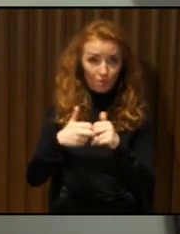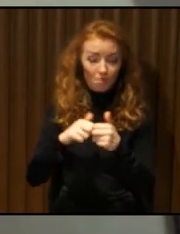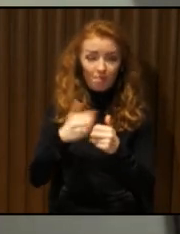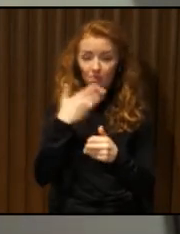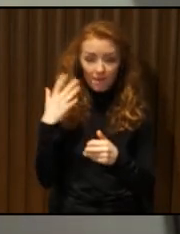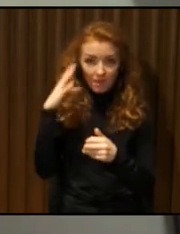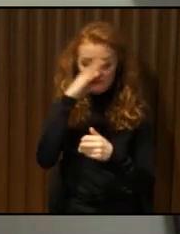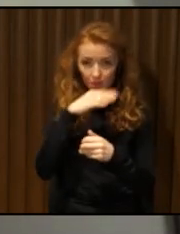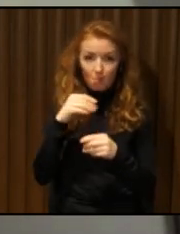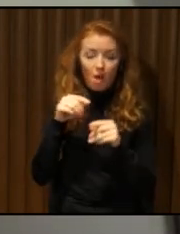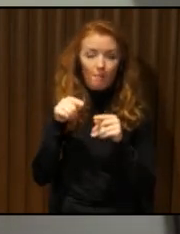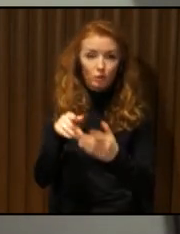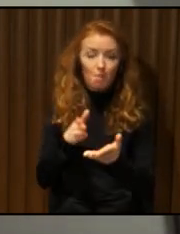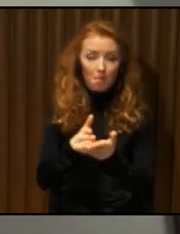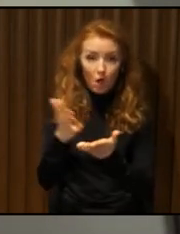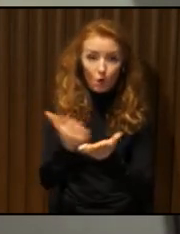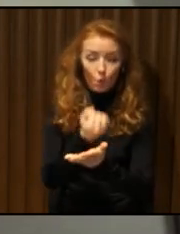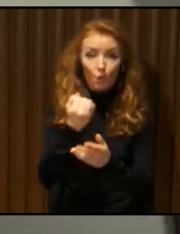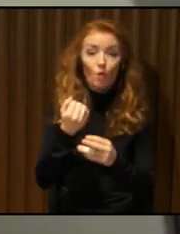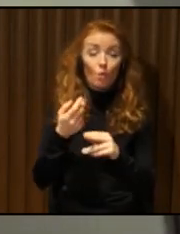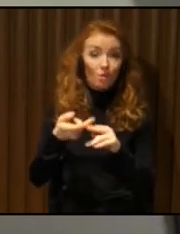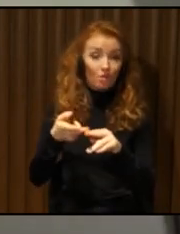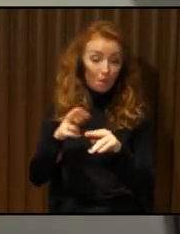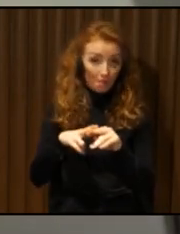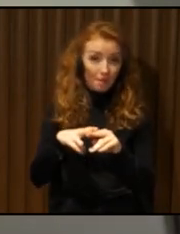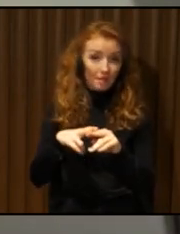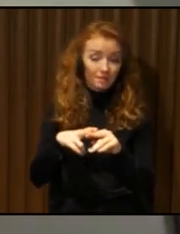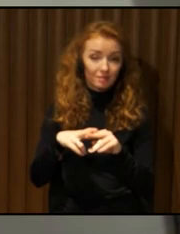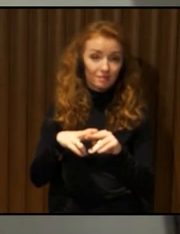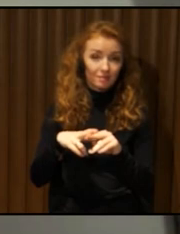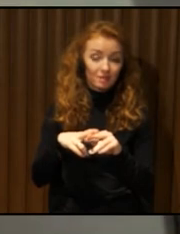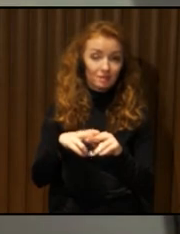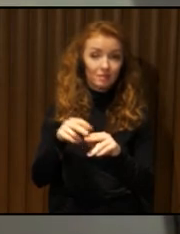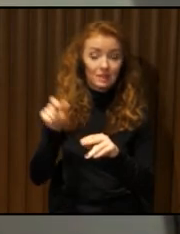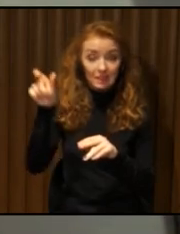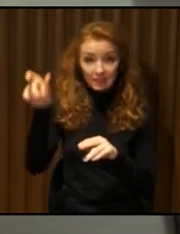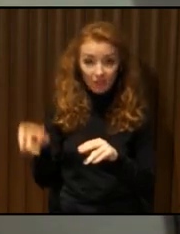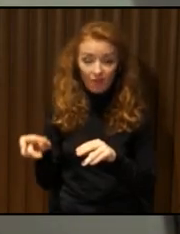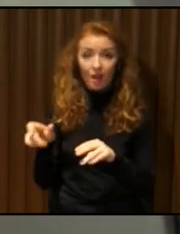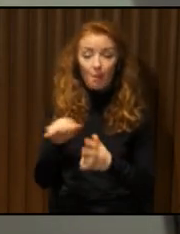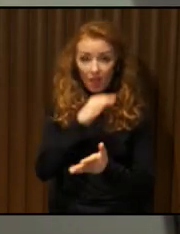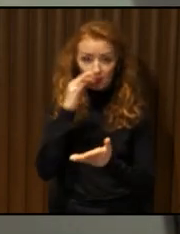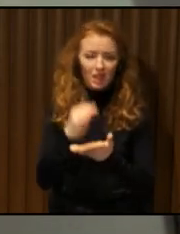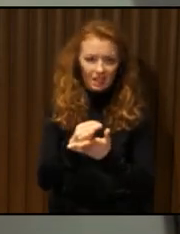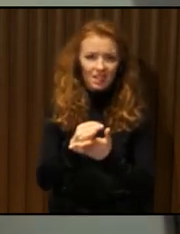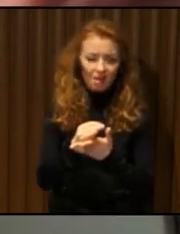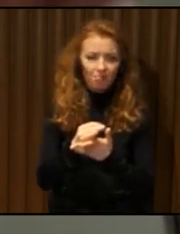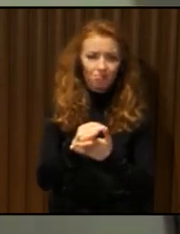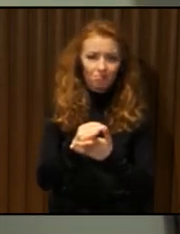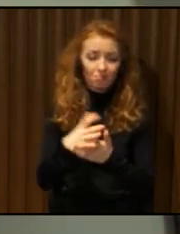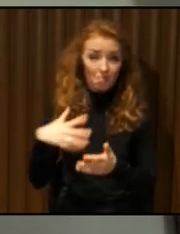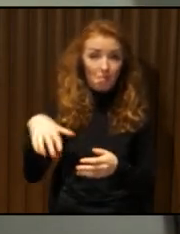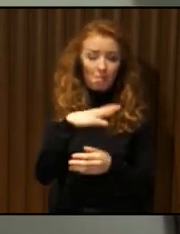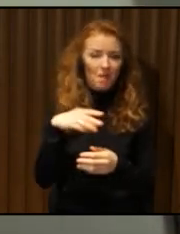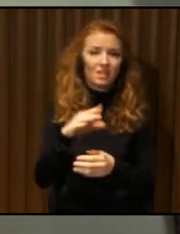as a human being, you can just not, you have to talk about it, you have to do it, you have to continue struggling for people with